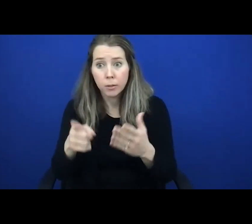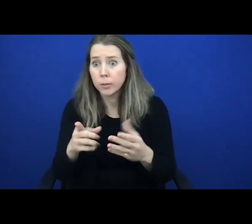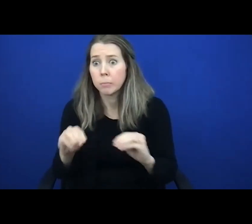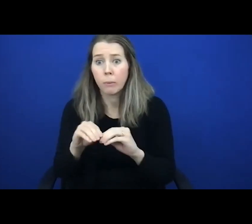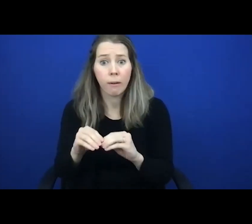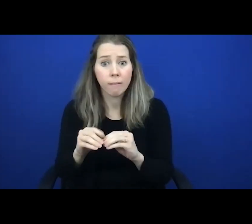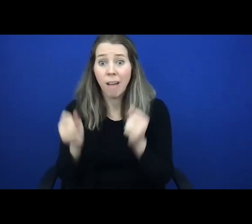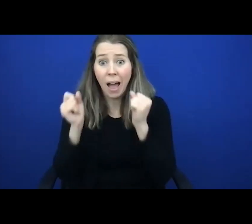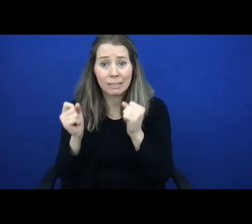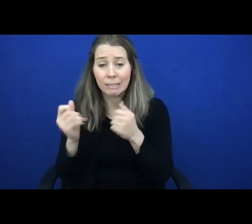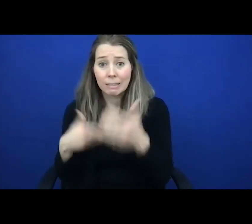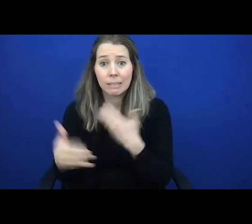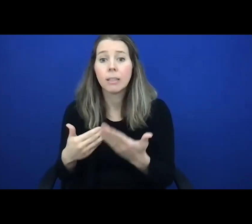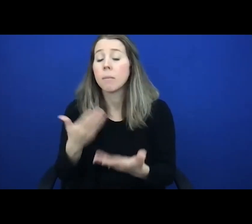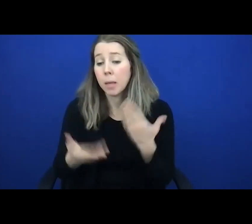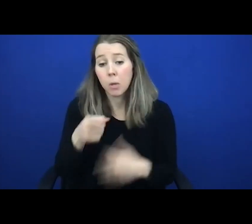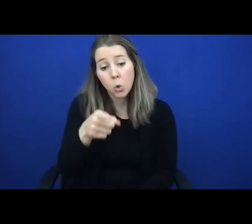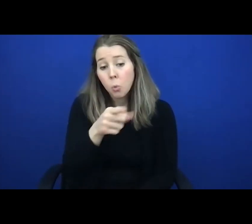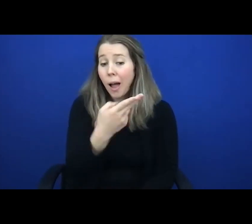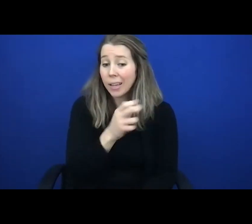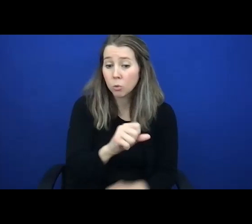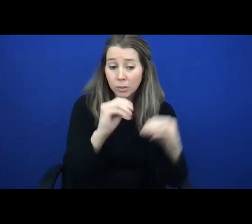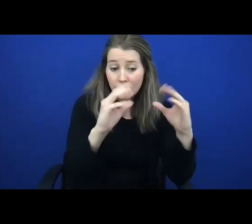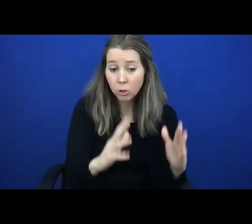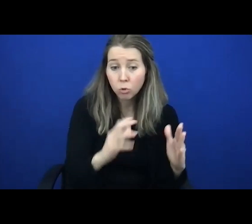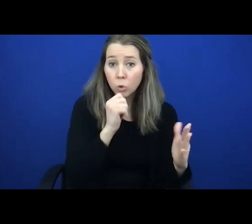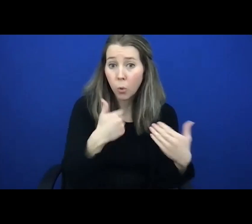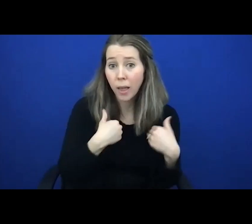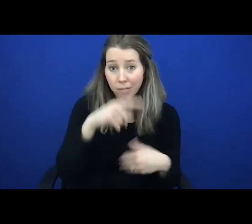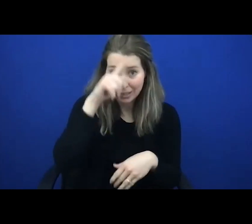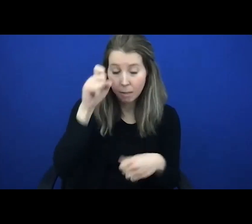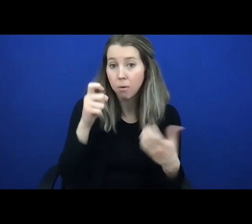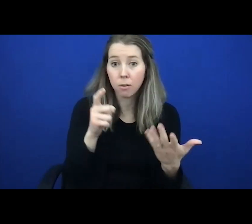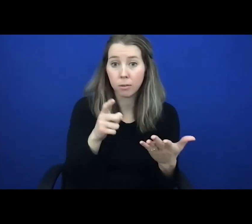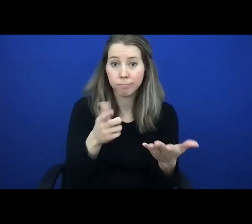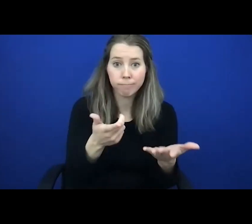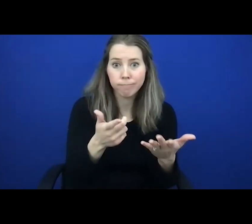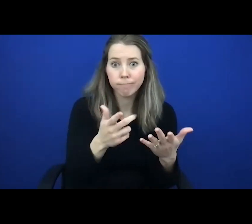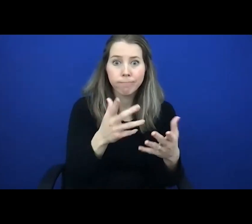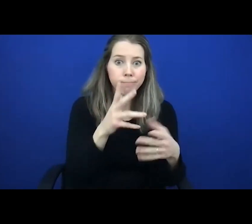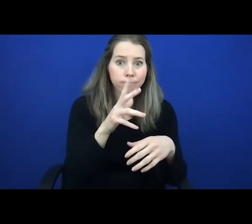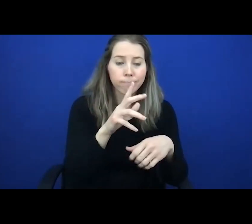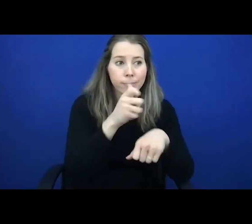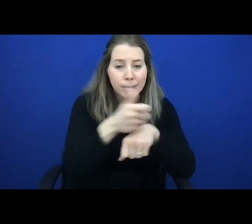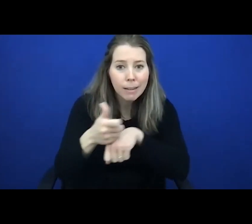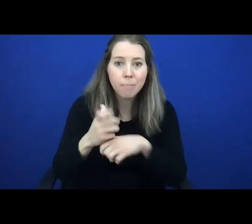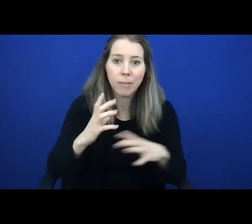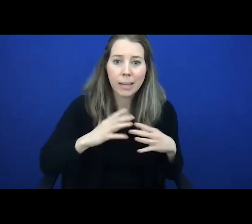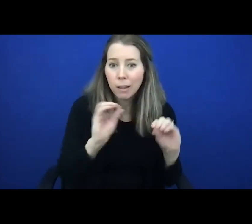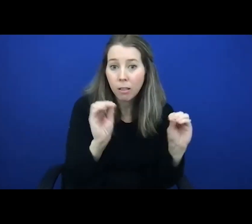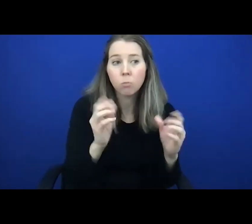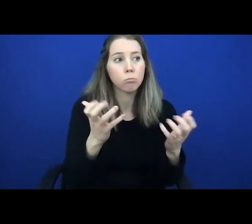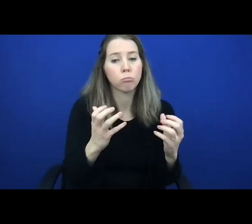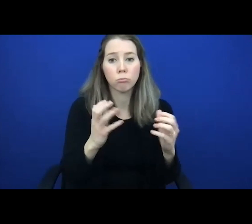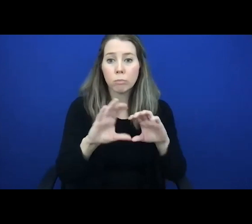Maybe you're a high school teacher and you don't have summer commitments. And so you want to move through courses a little